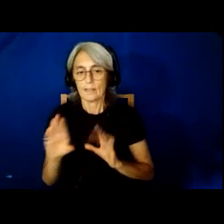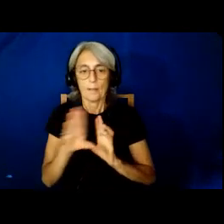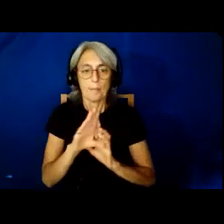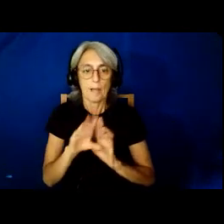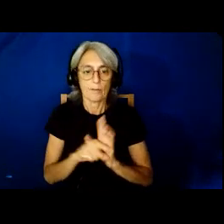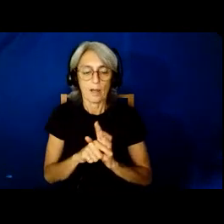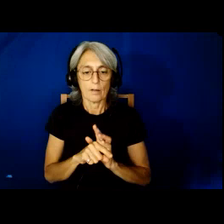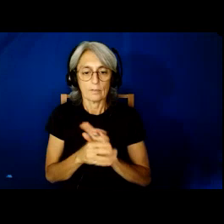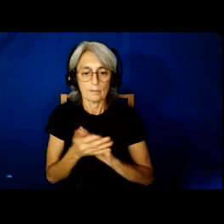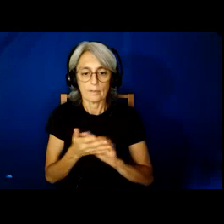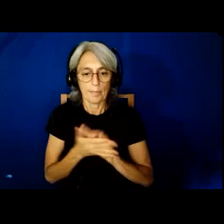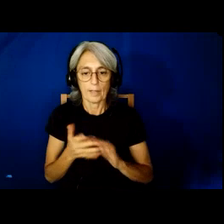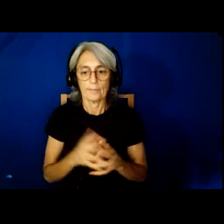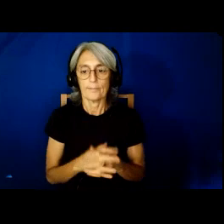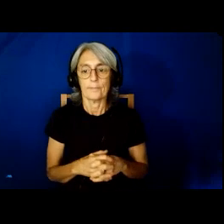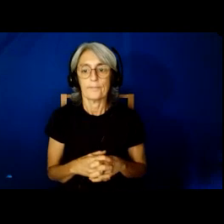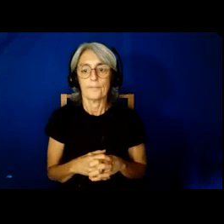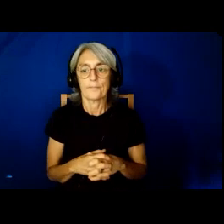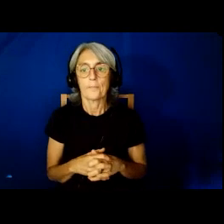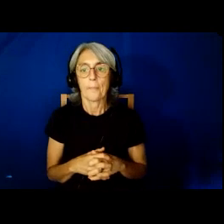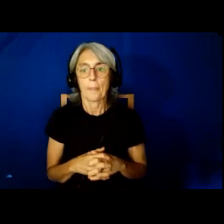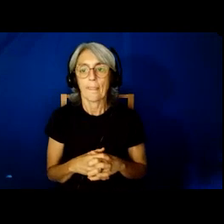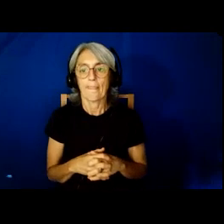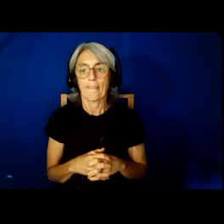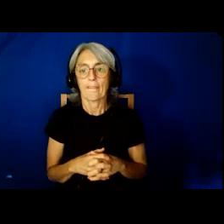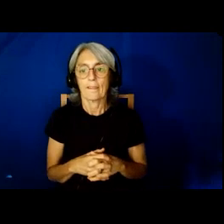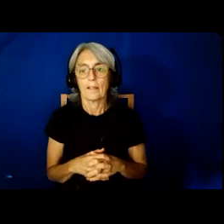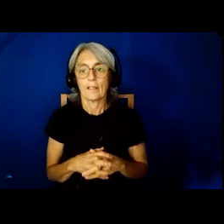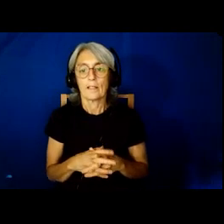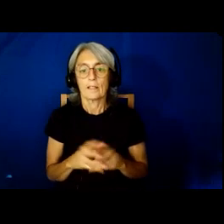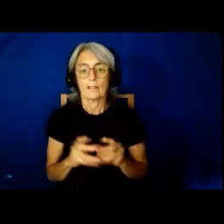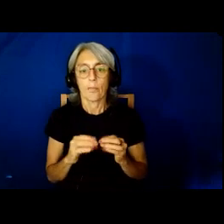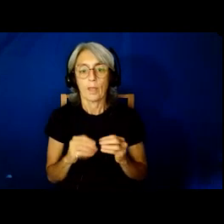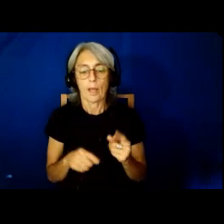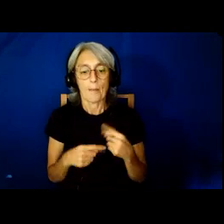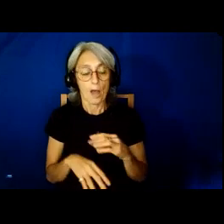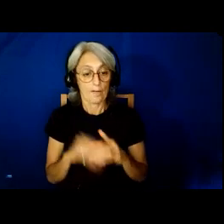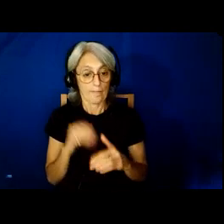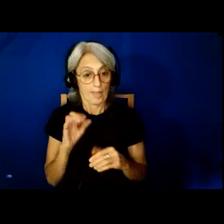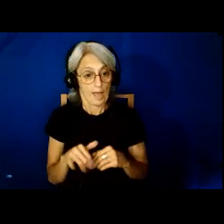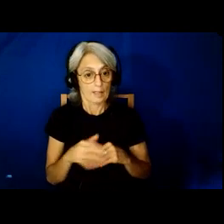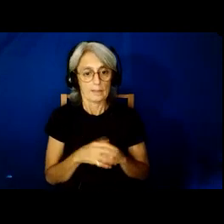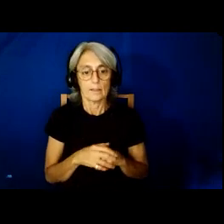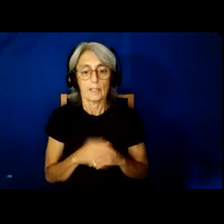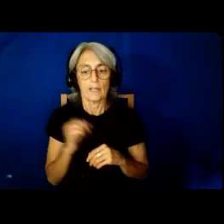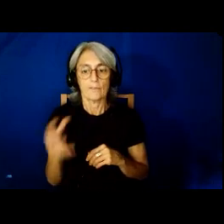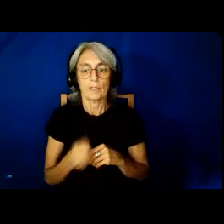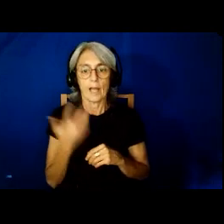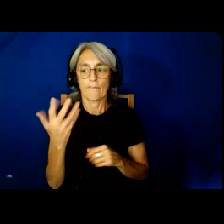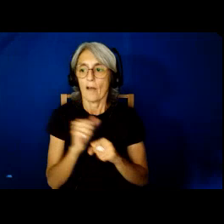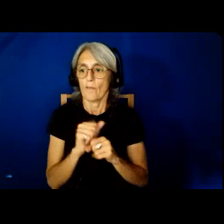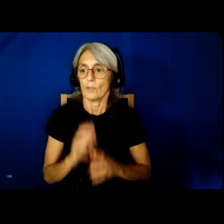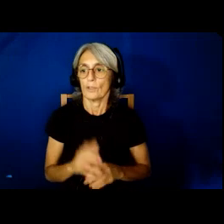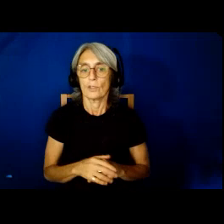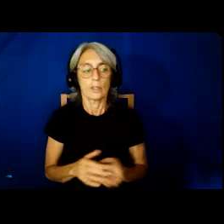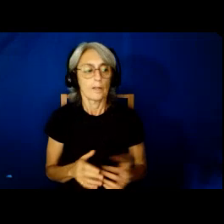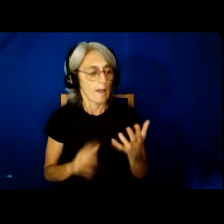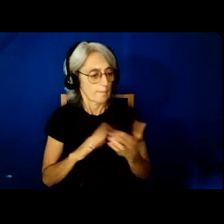sex. And something that comes out of that is if you take 5 workers or 5